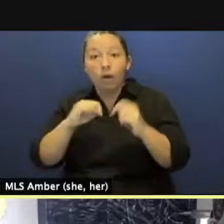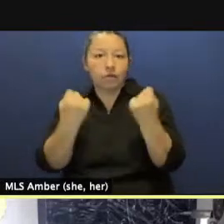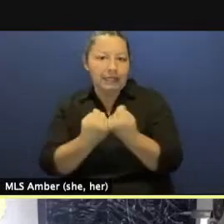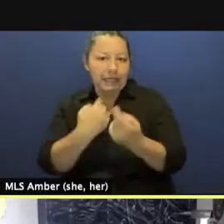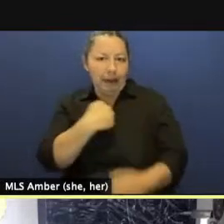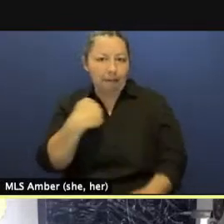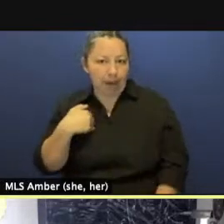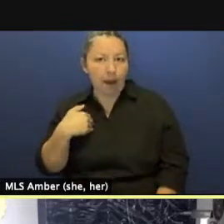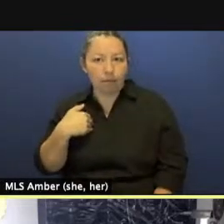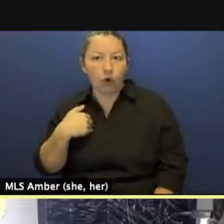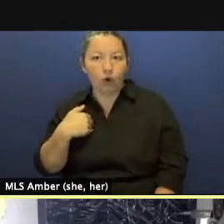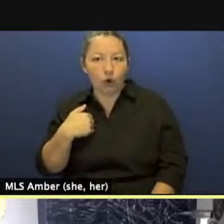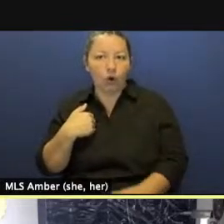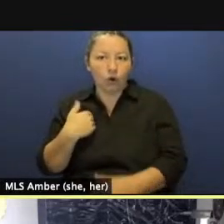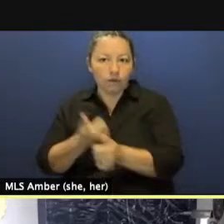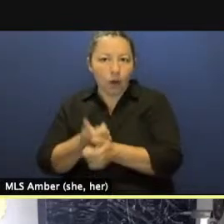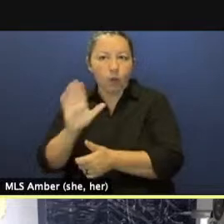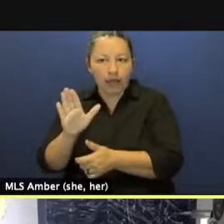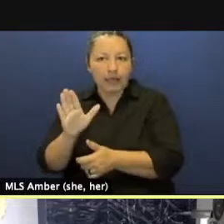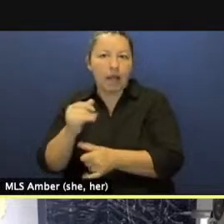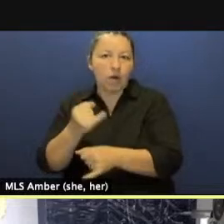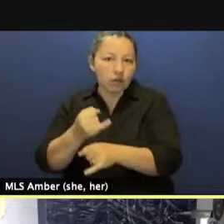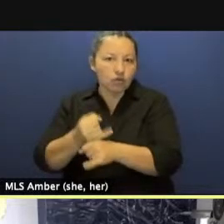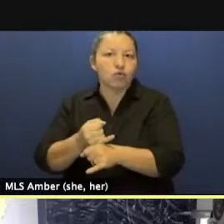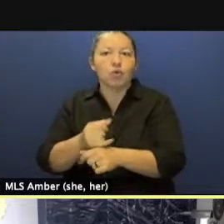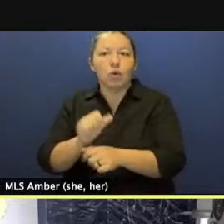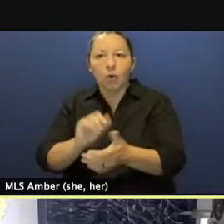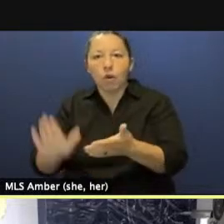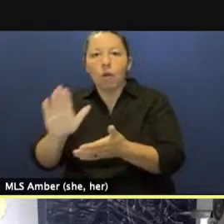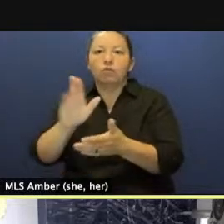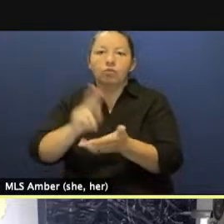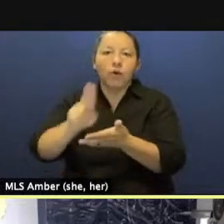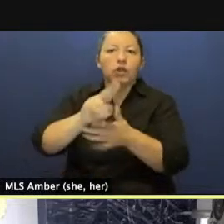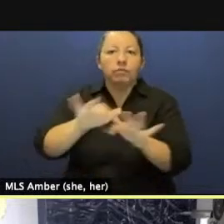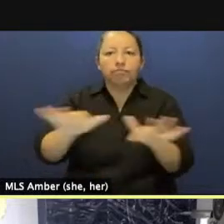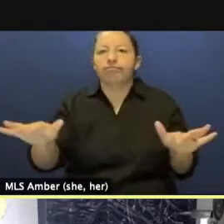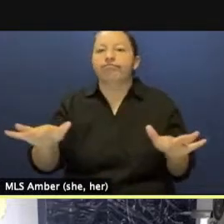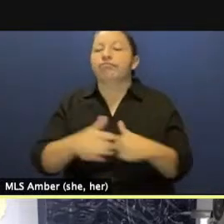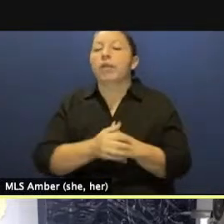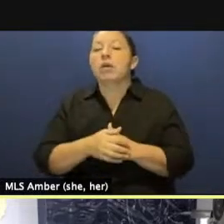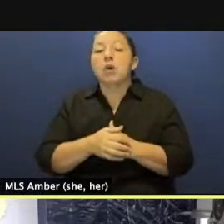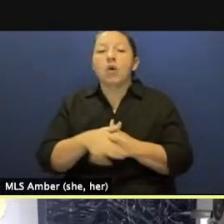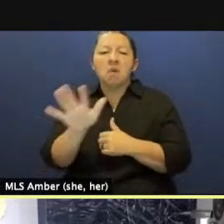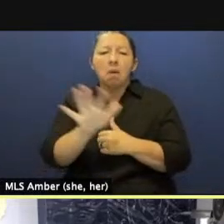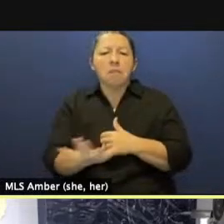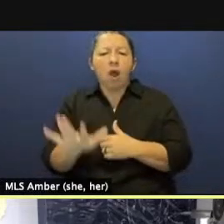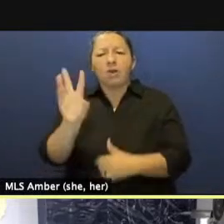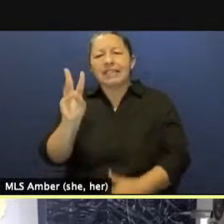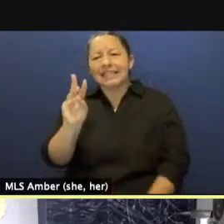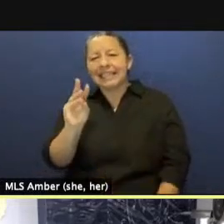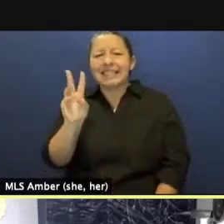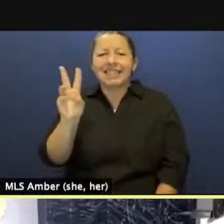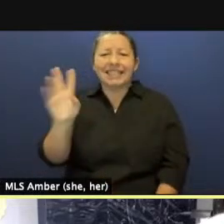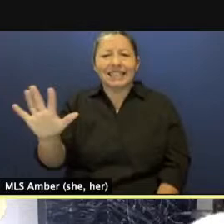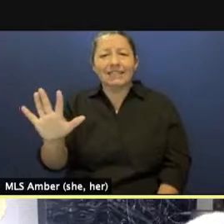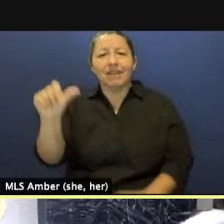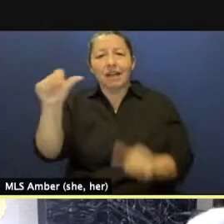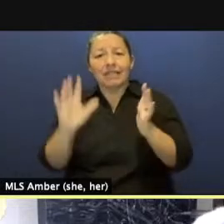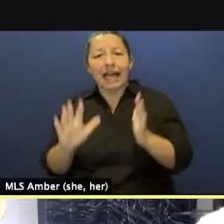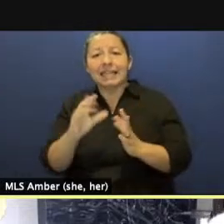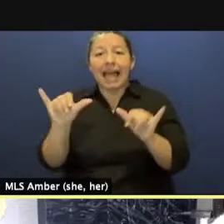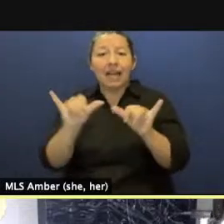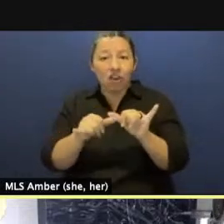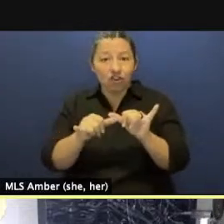members by their institution. And there's approximately 60 to 65 scientists and